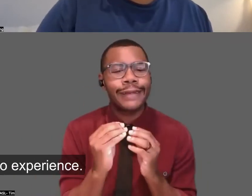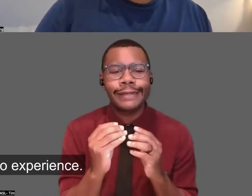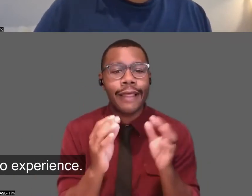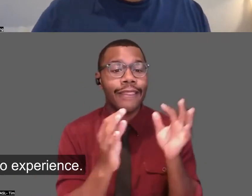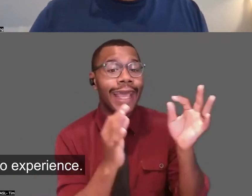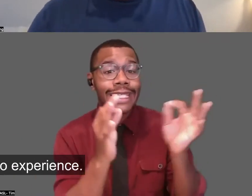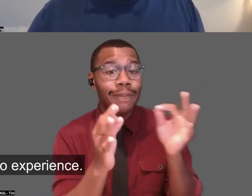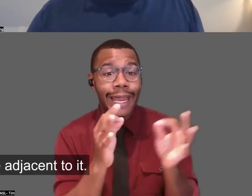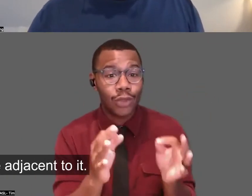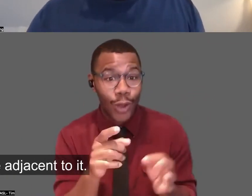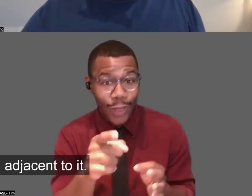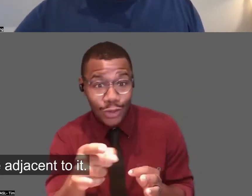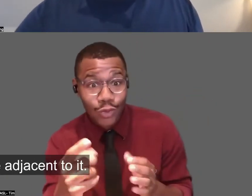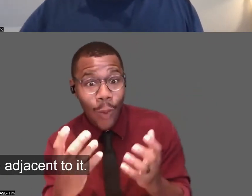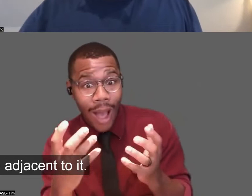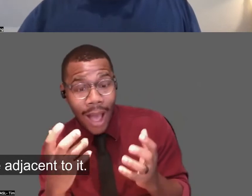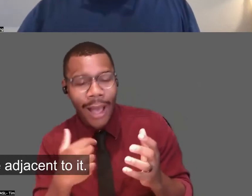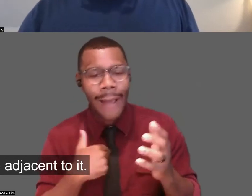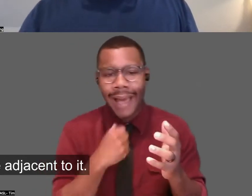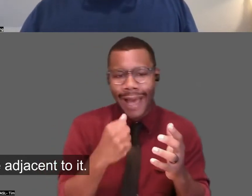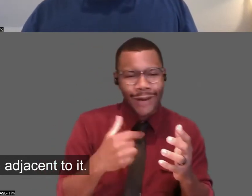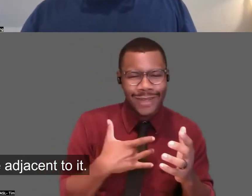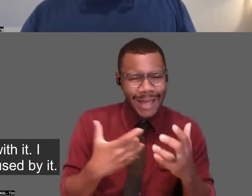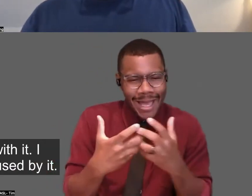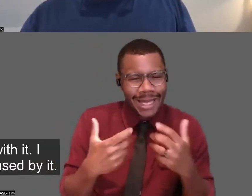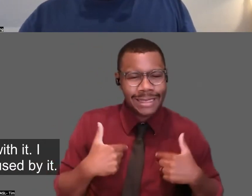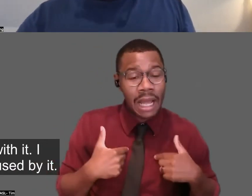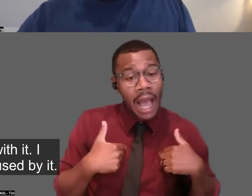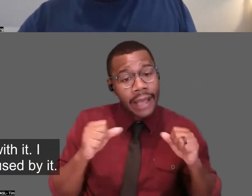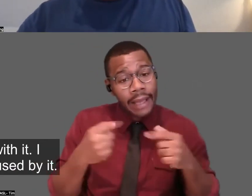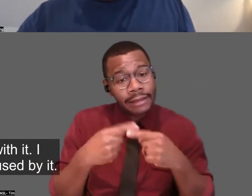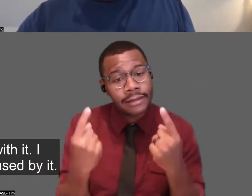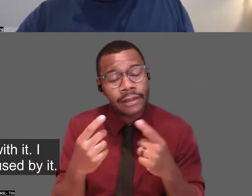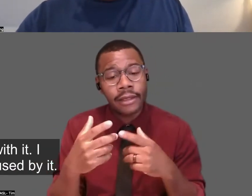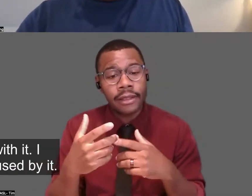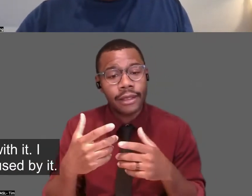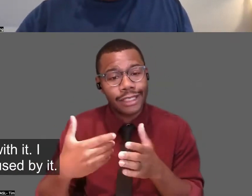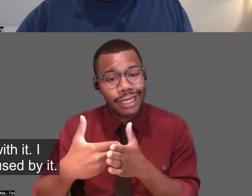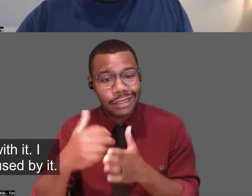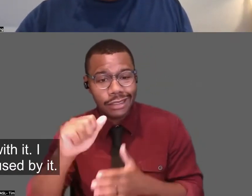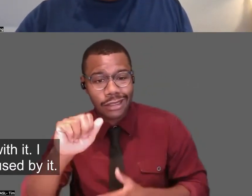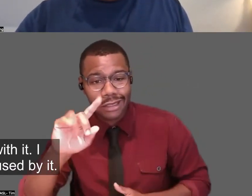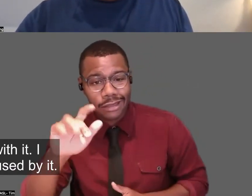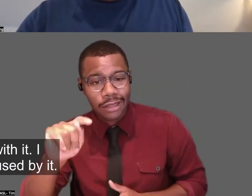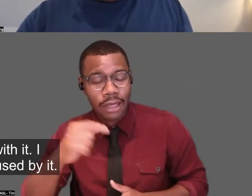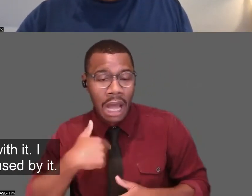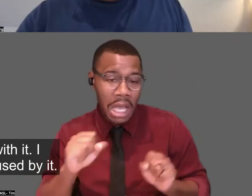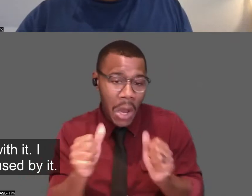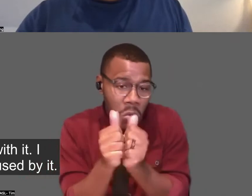that you want me to experience. What I can do is be adjacent to it. I could be with it. I could be